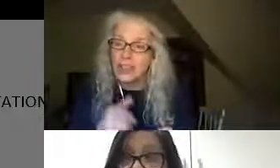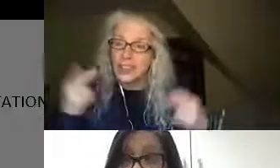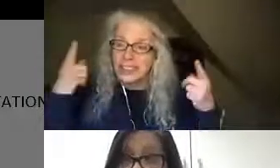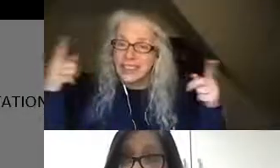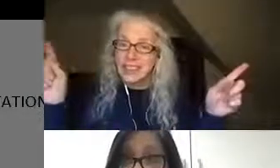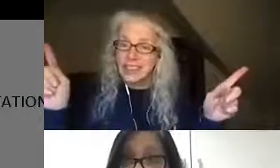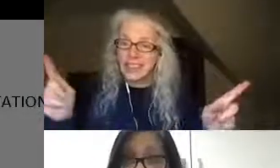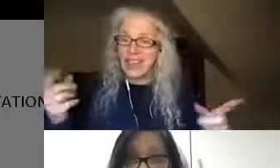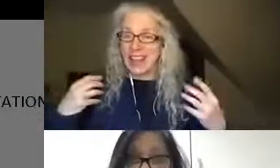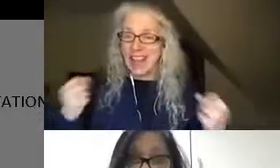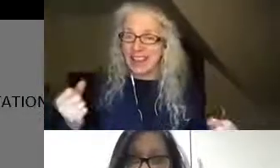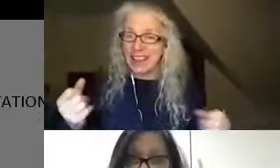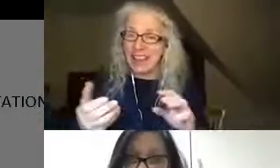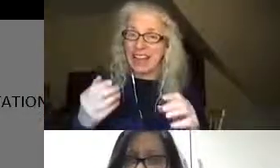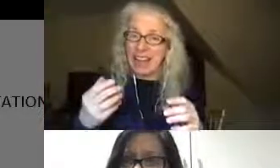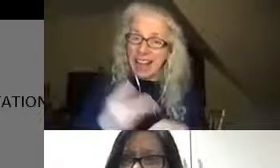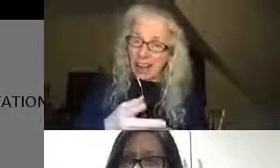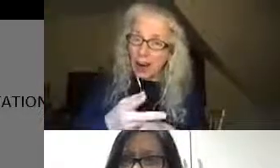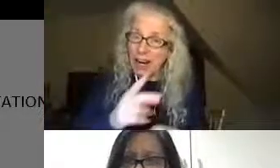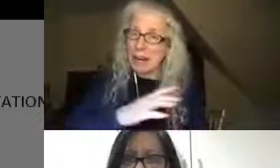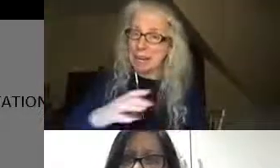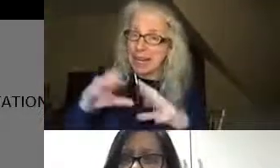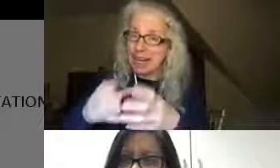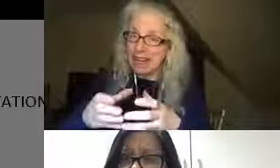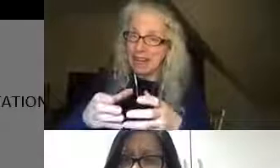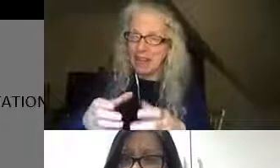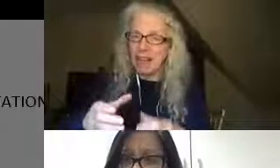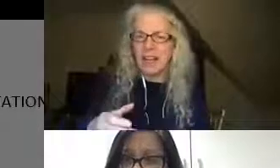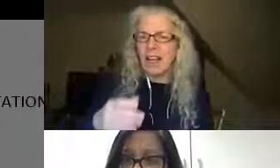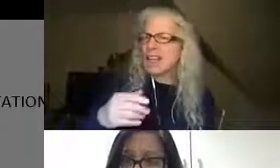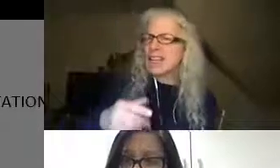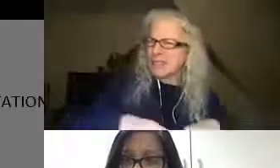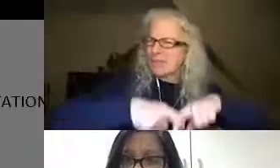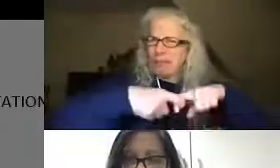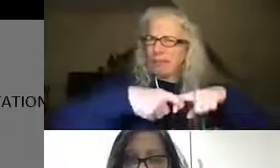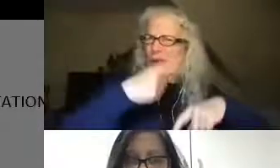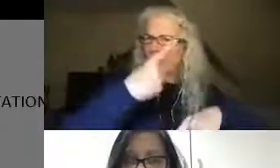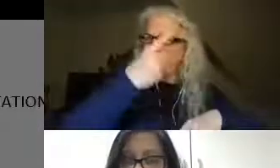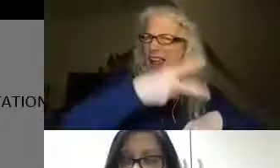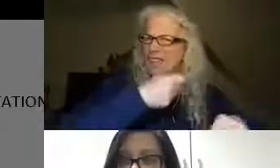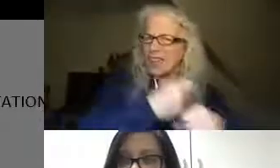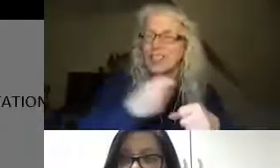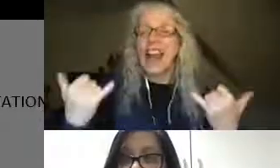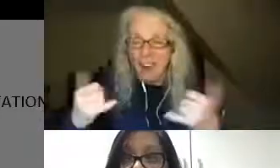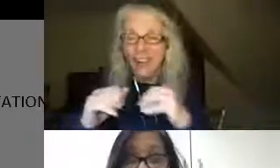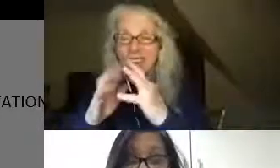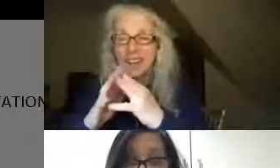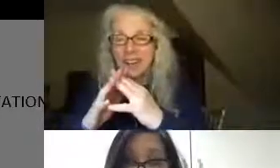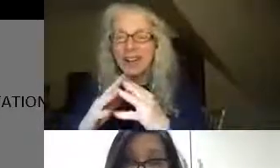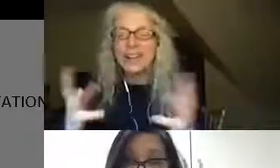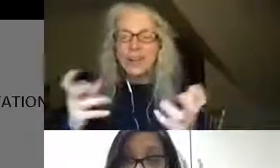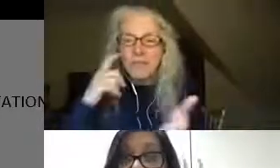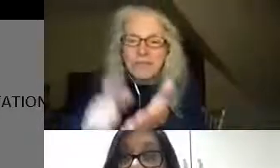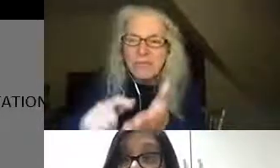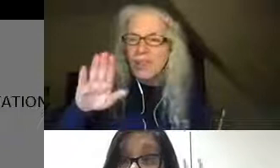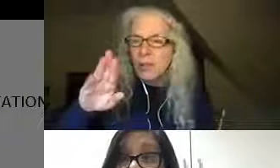healthcare committee. It's been revived after about 1.5 years of being dormant. And I just want to recognize both Brett Hayes